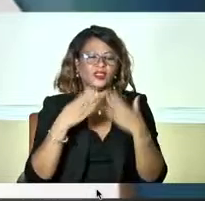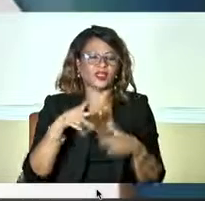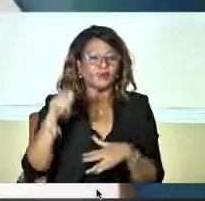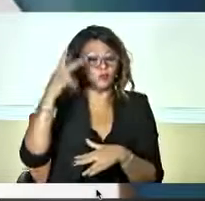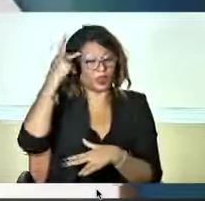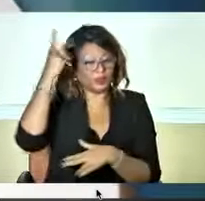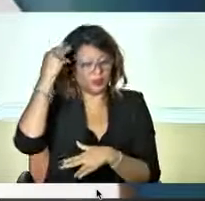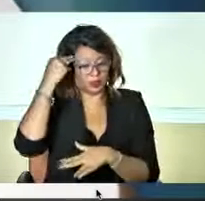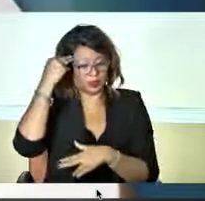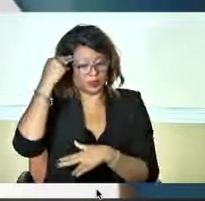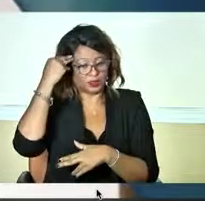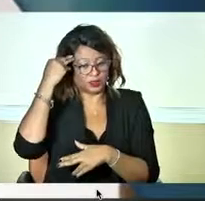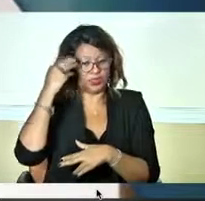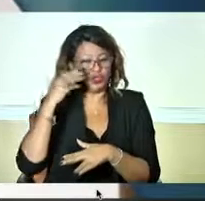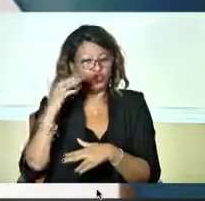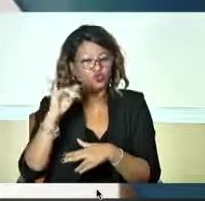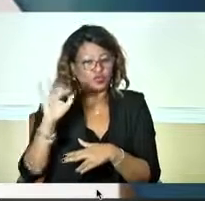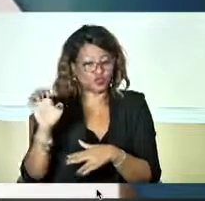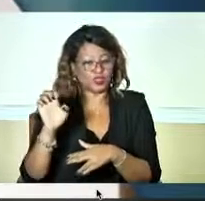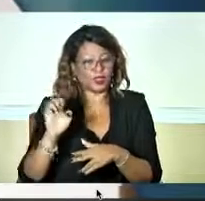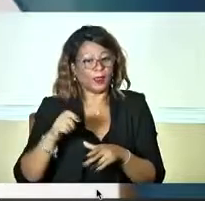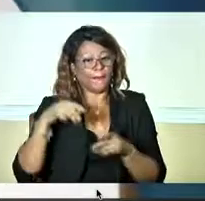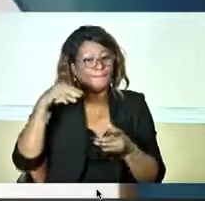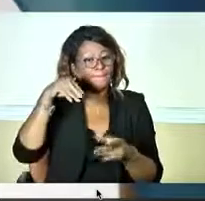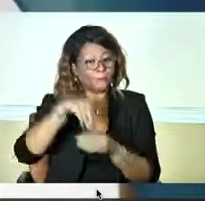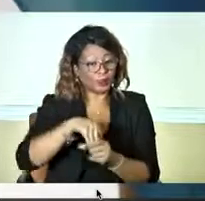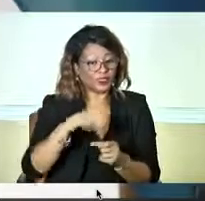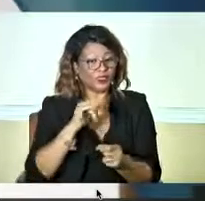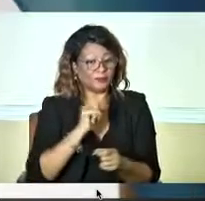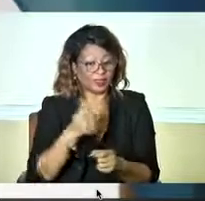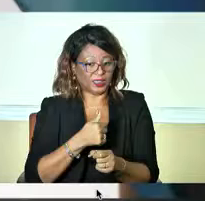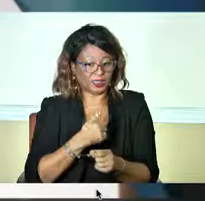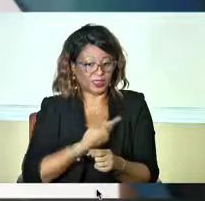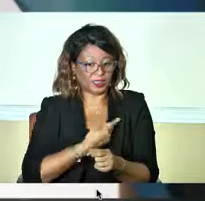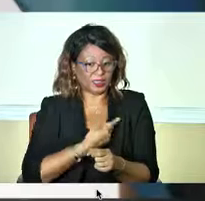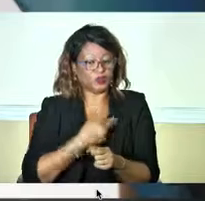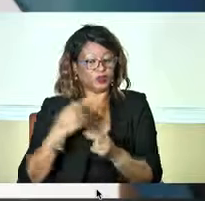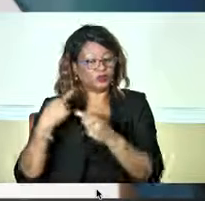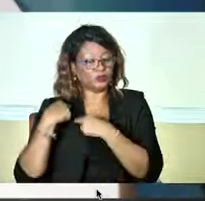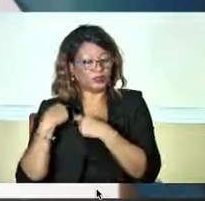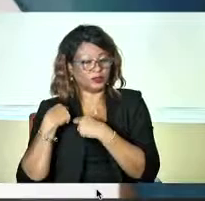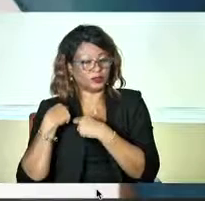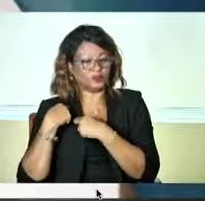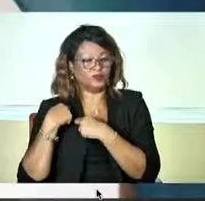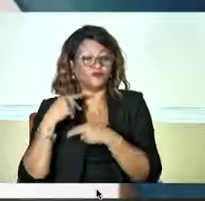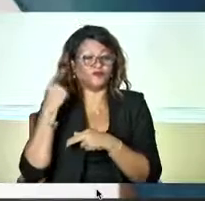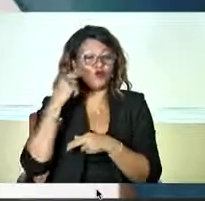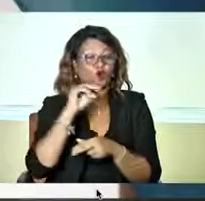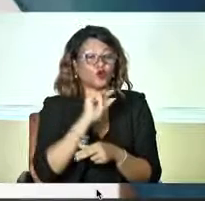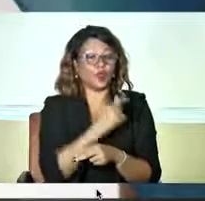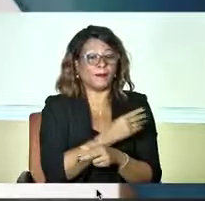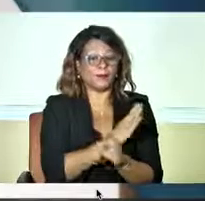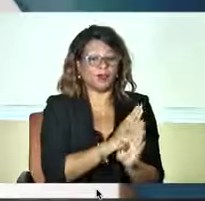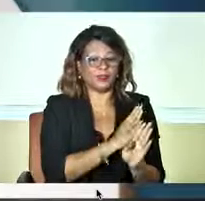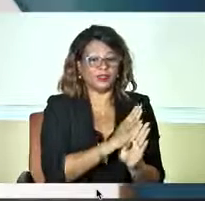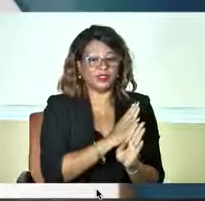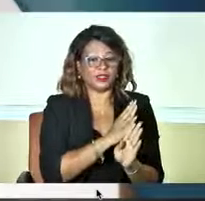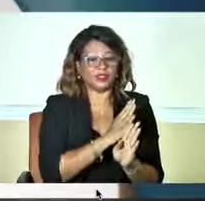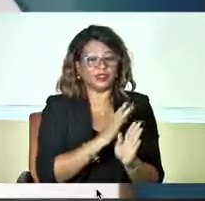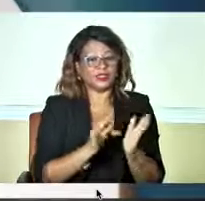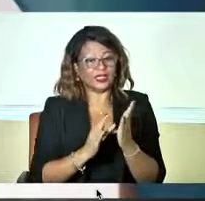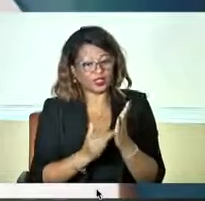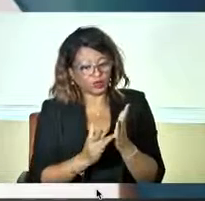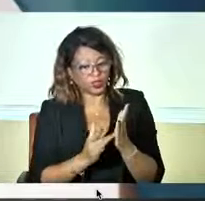Minister for reappointing me to the Cabinet with responsibilities for Grand Bahama,